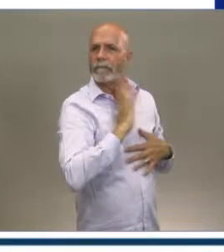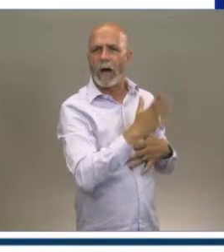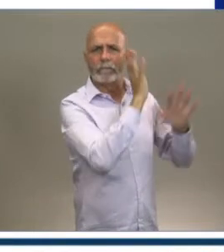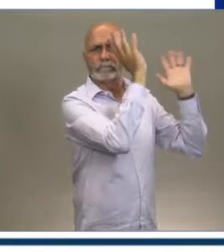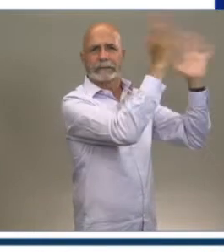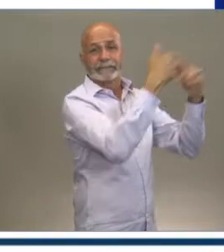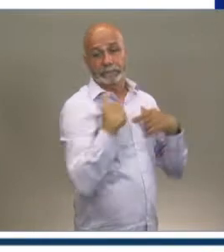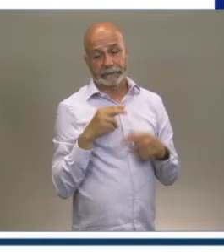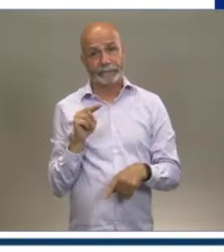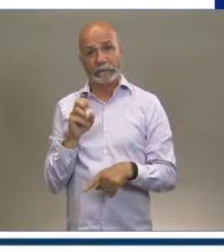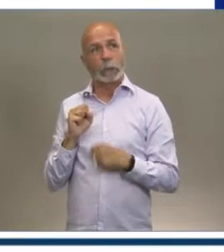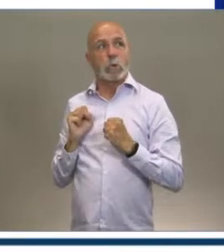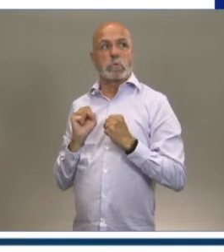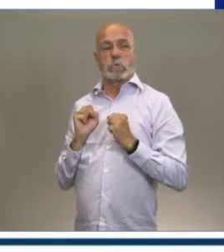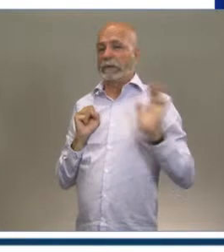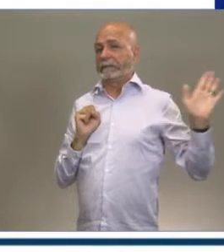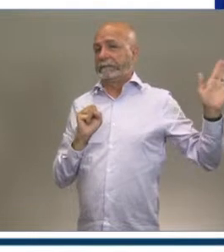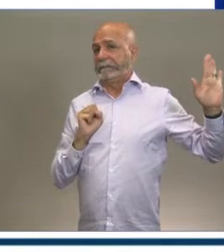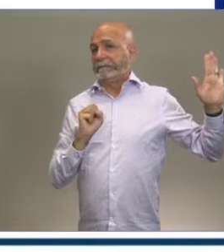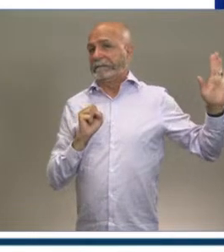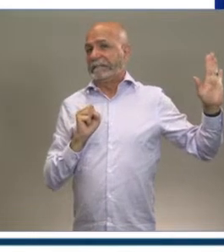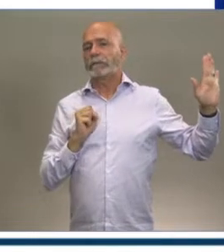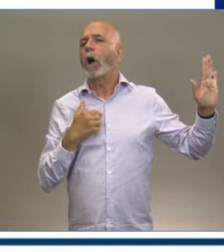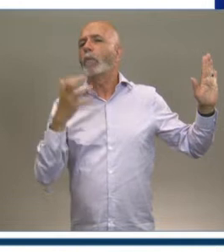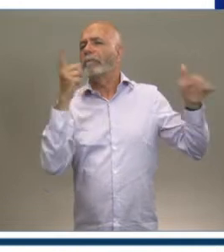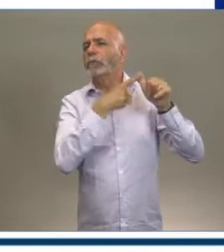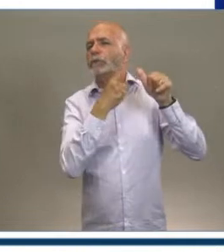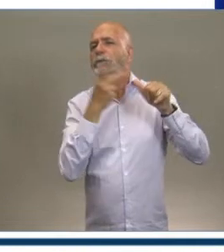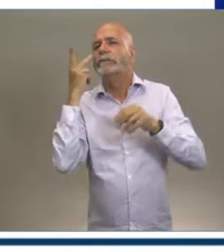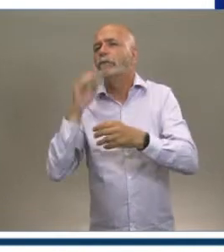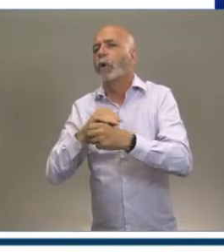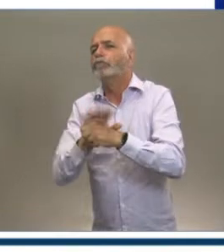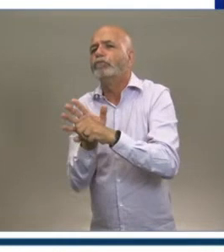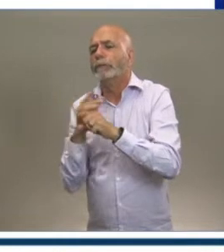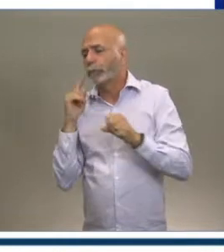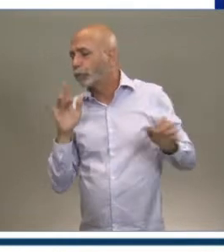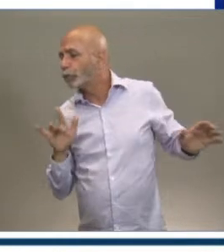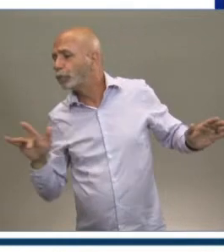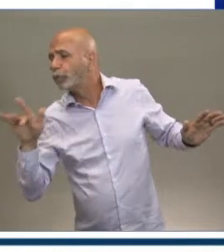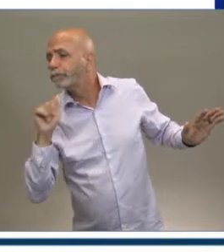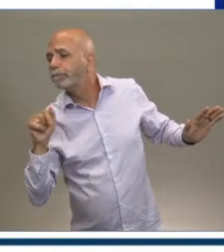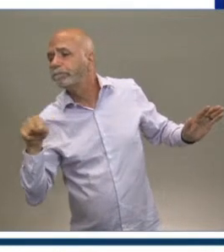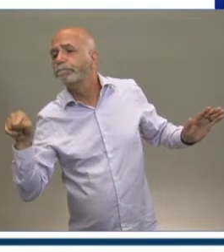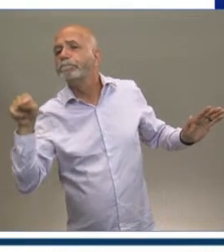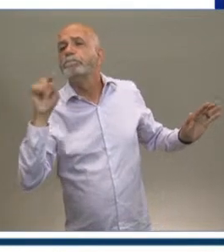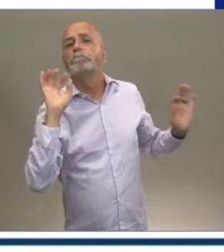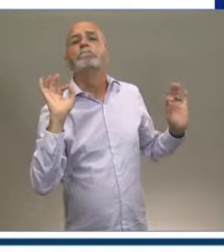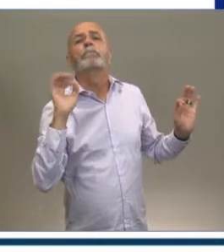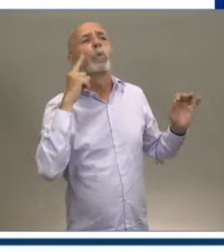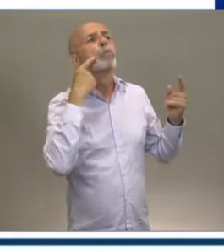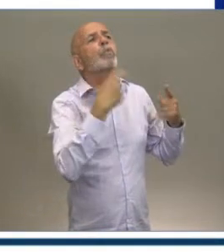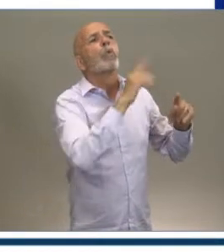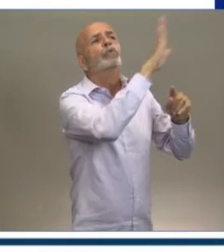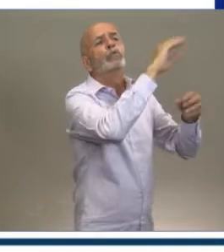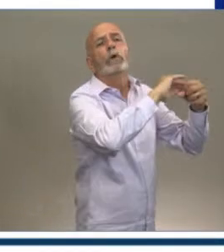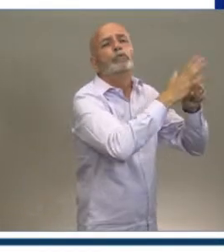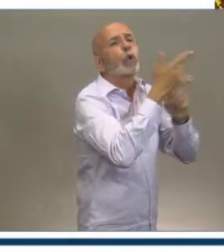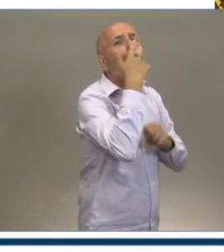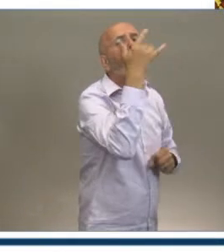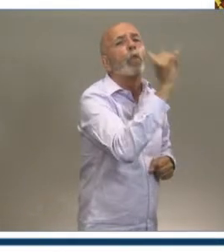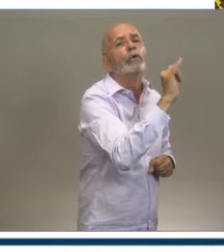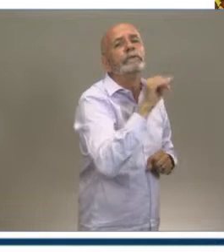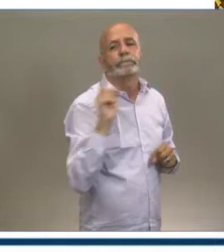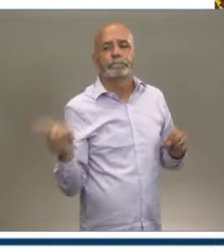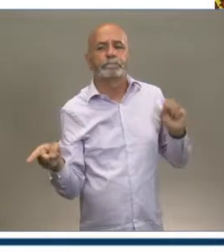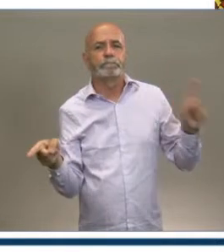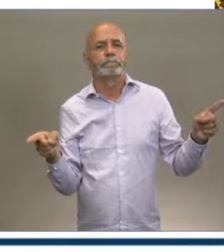our own epidemiology and what's happening in New Brunswick very closely, and continue to get our vaccine coverage up higher. Go